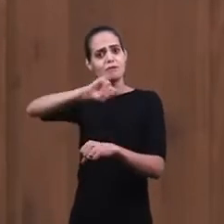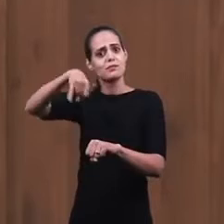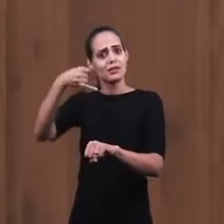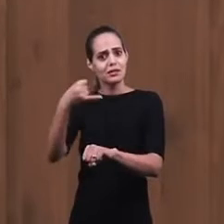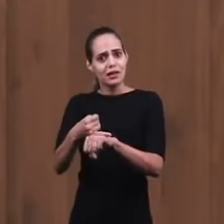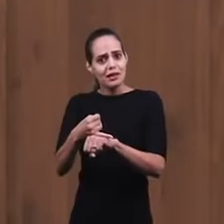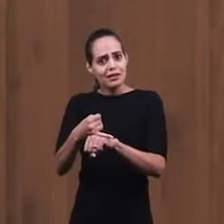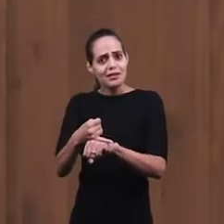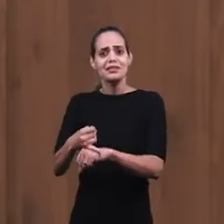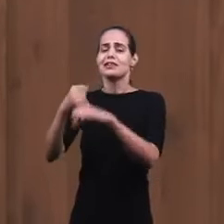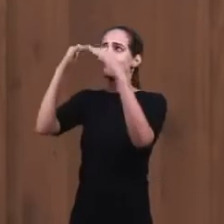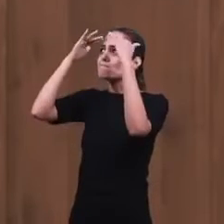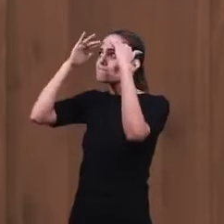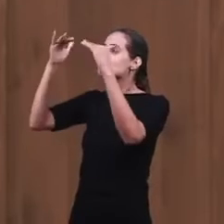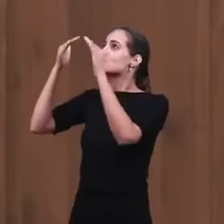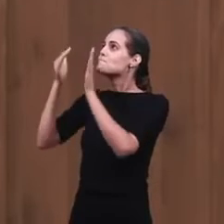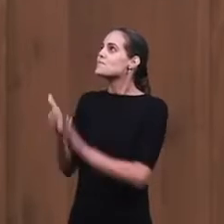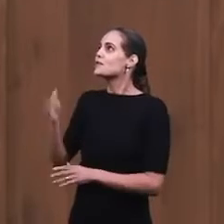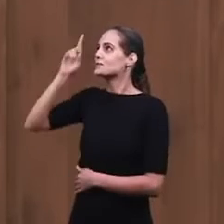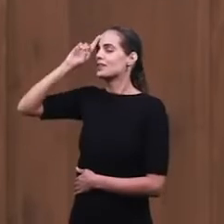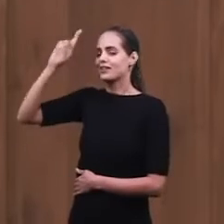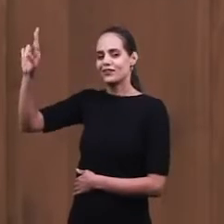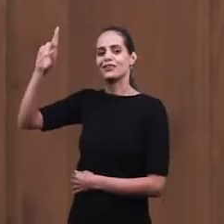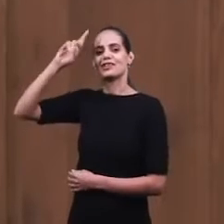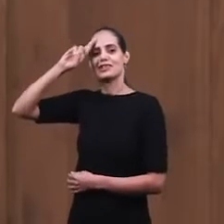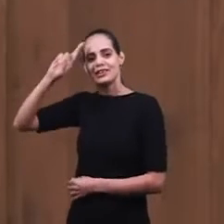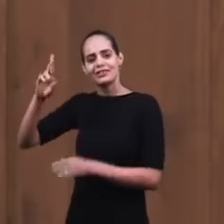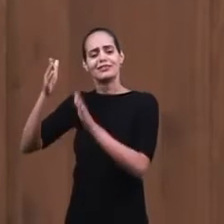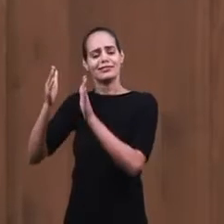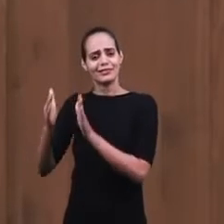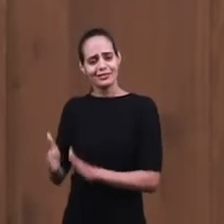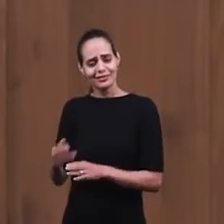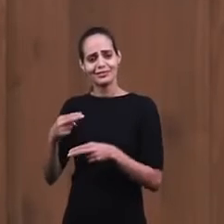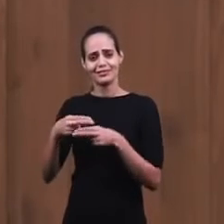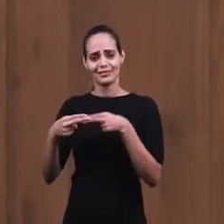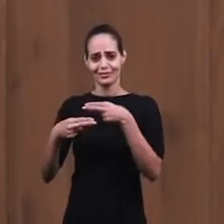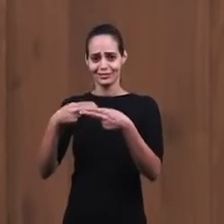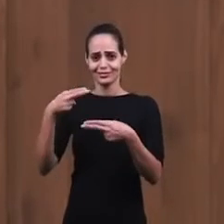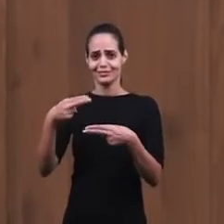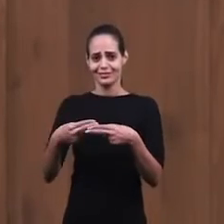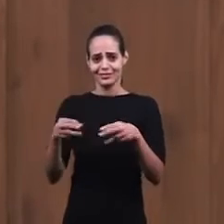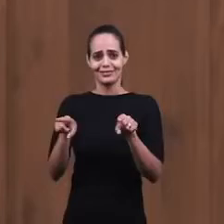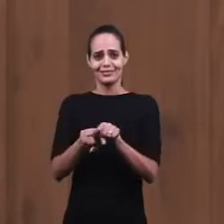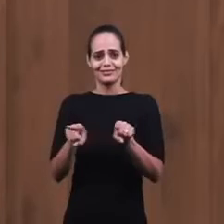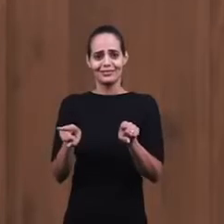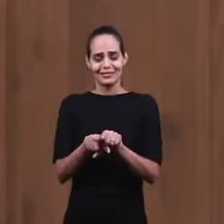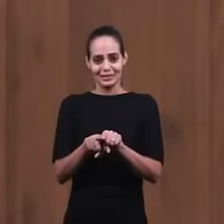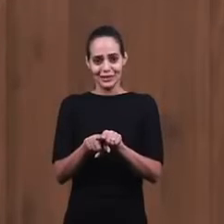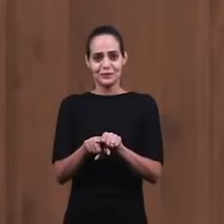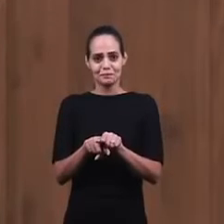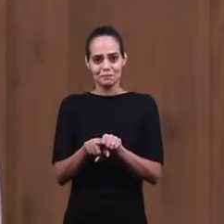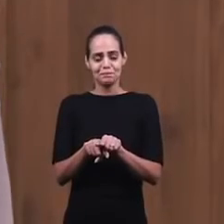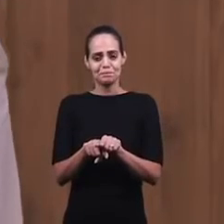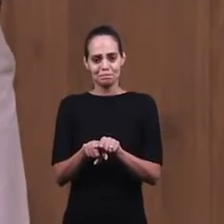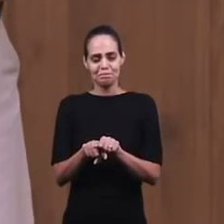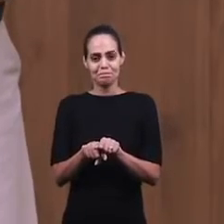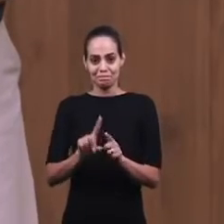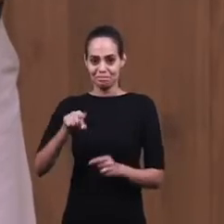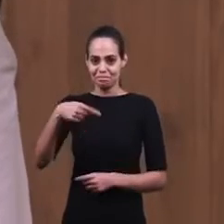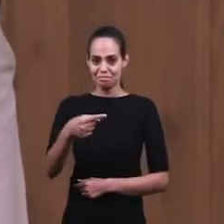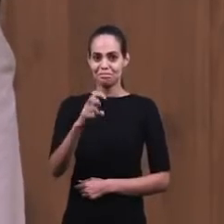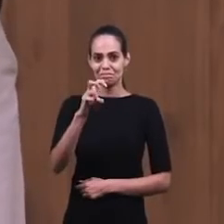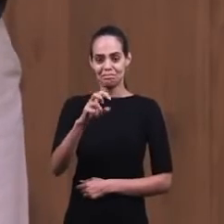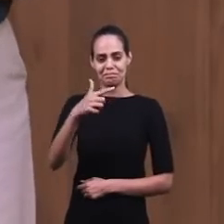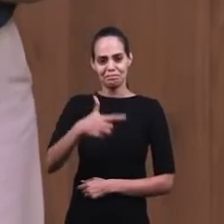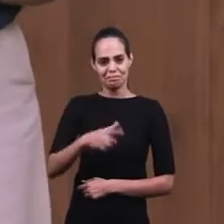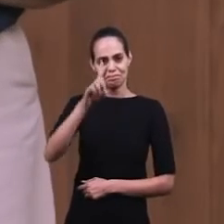him. And with this, after 52 days, The walls and the doors